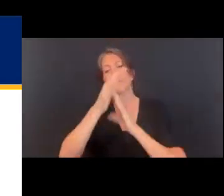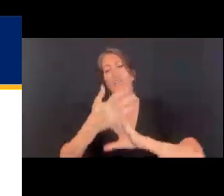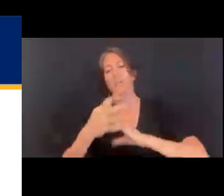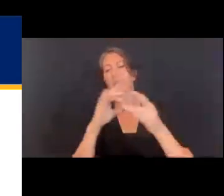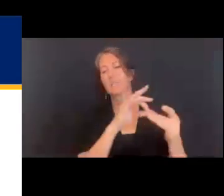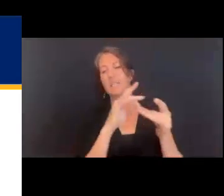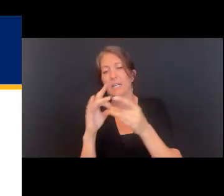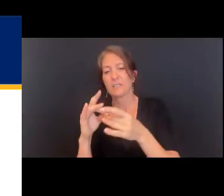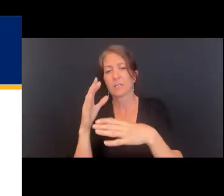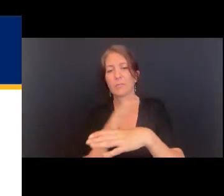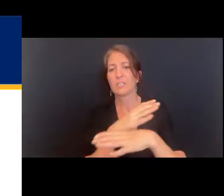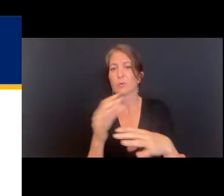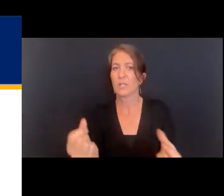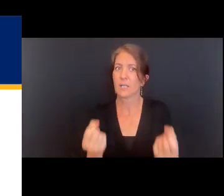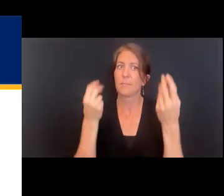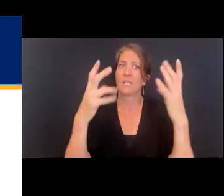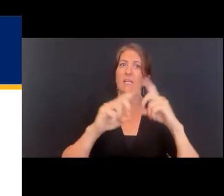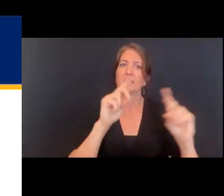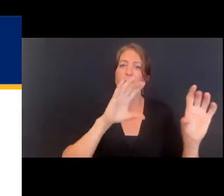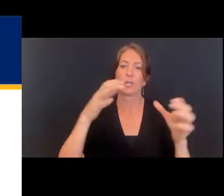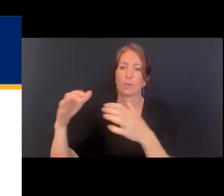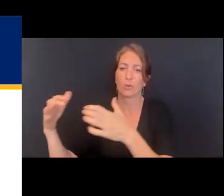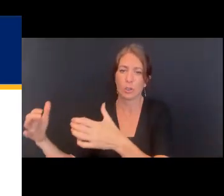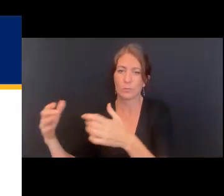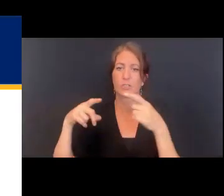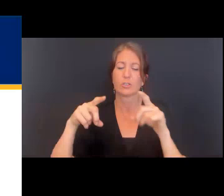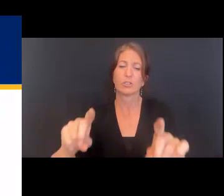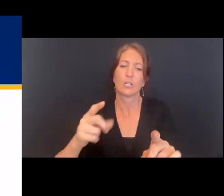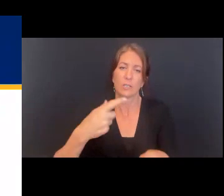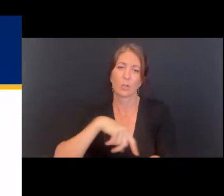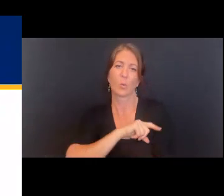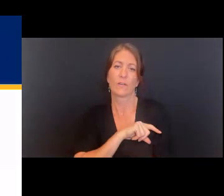Medicaid eligibility process. Next slide, please.